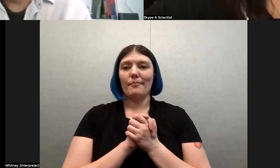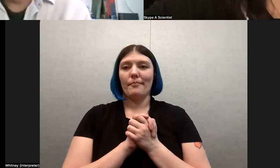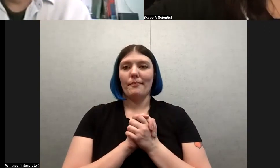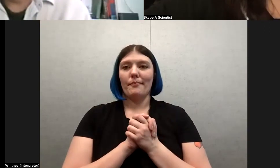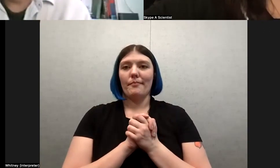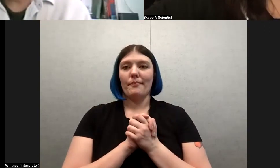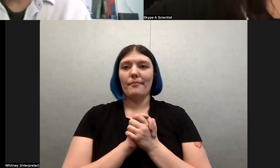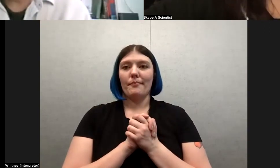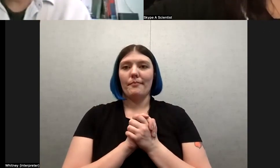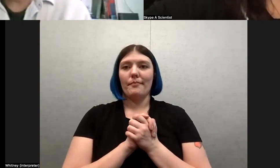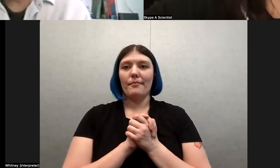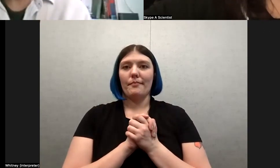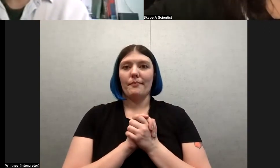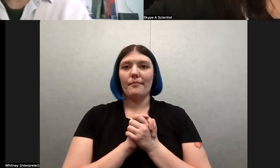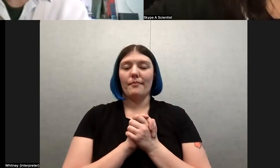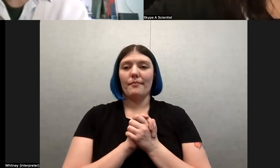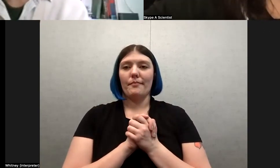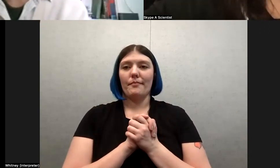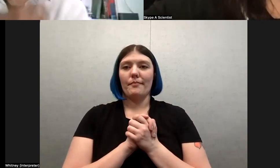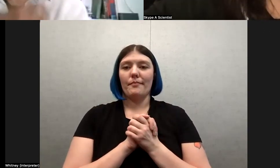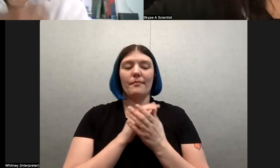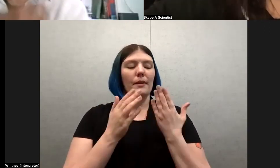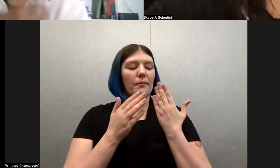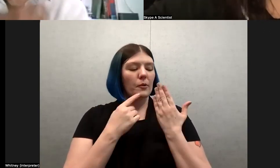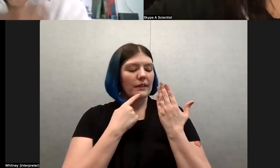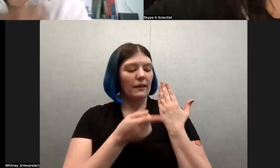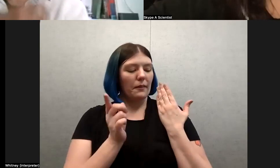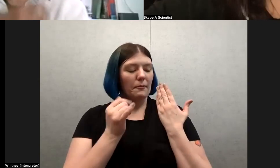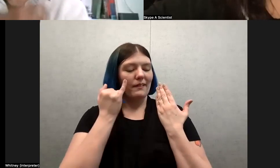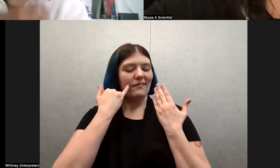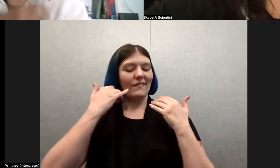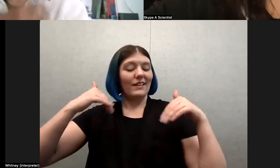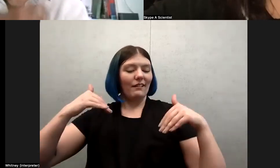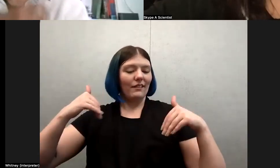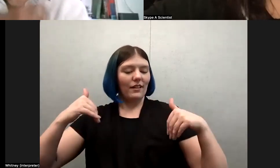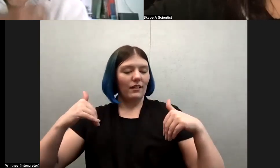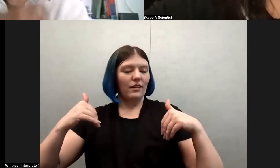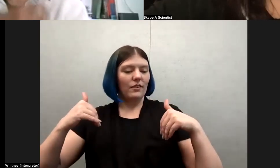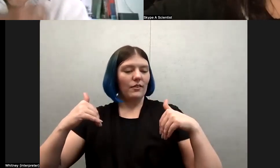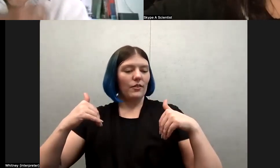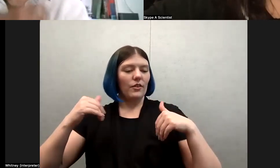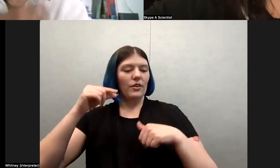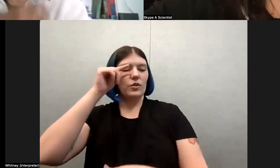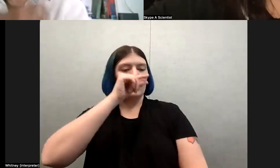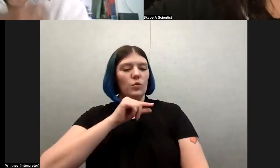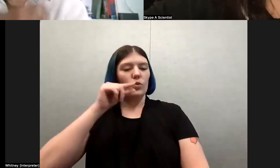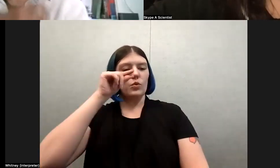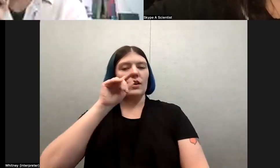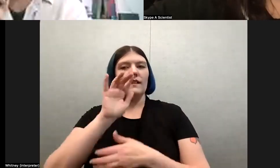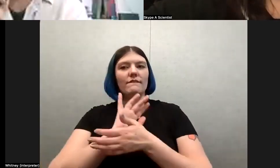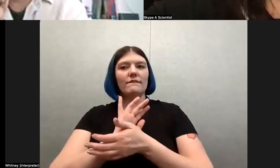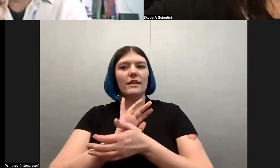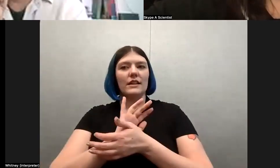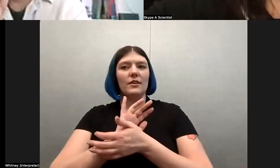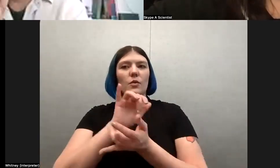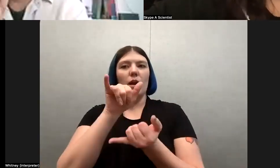maybe I would tell them to go, if they haven't already, to Google a video of a hippopotamus